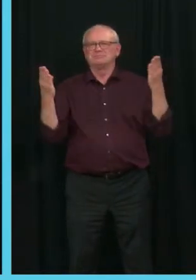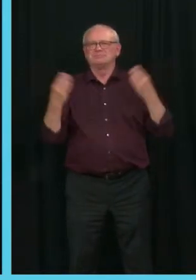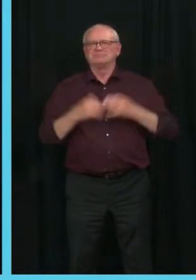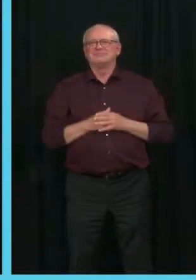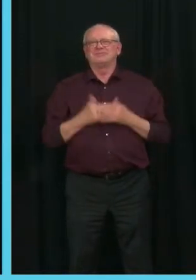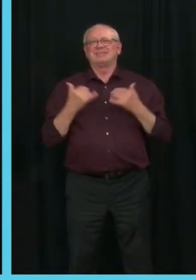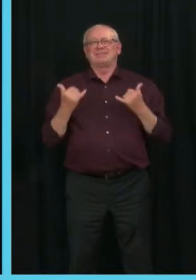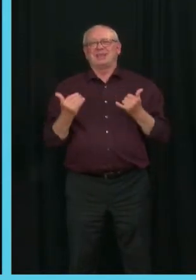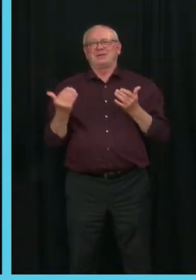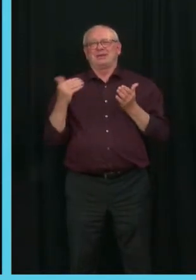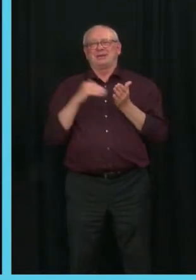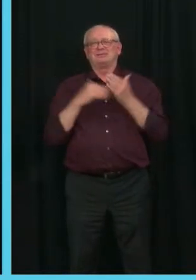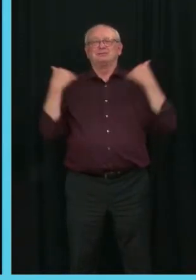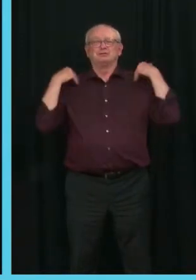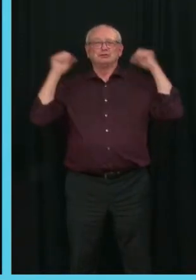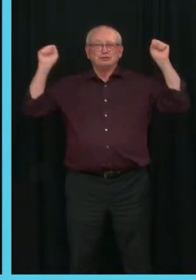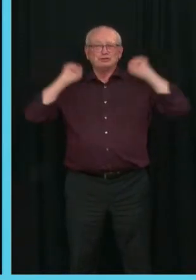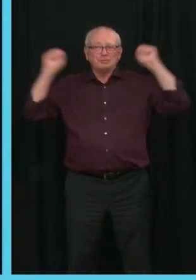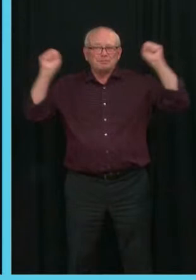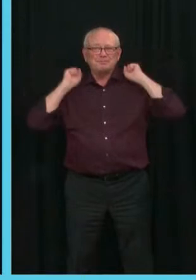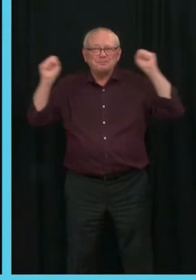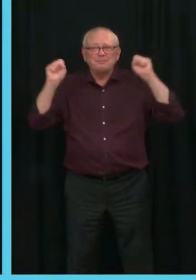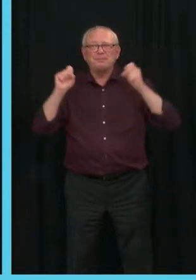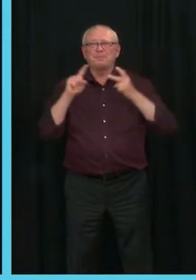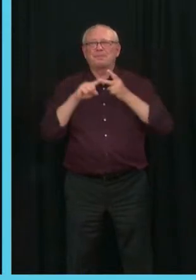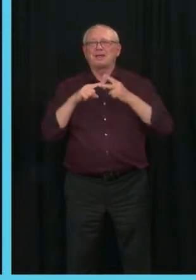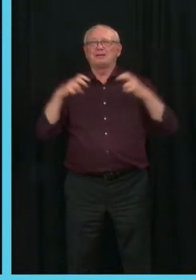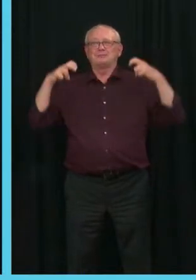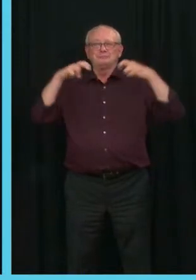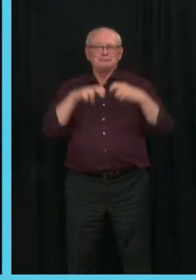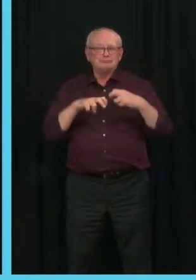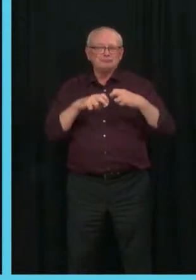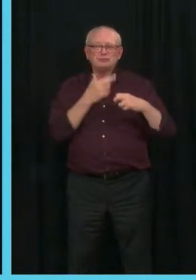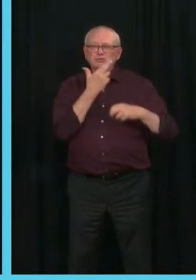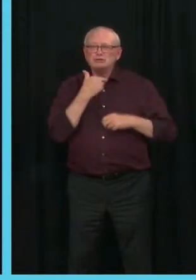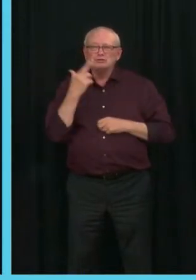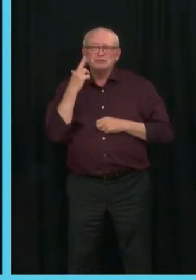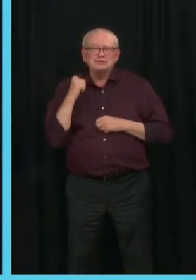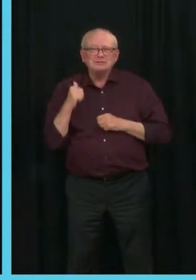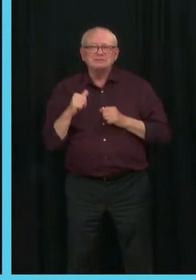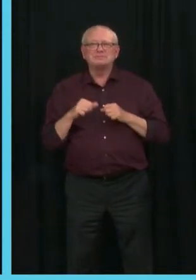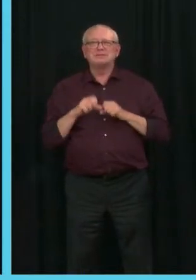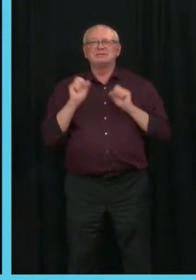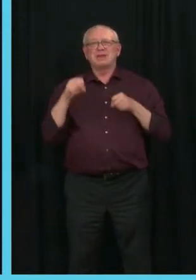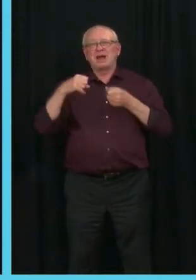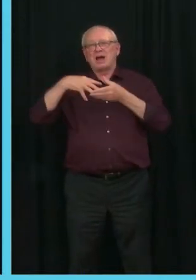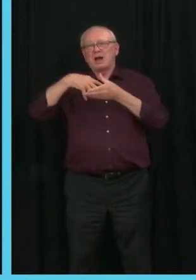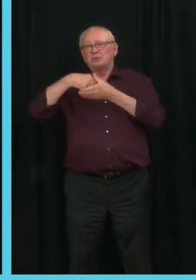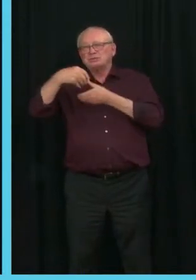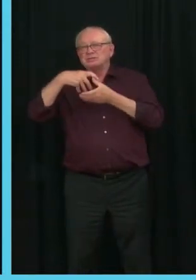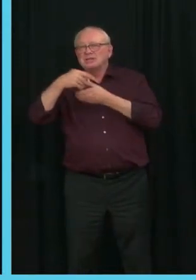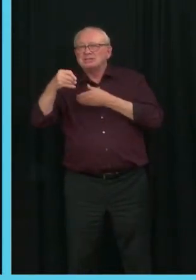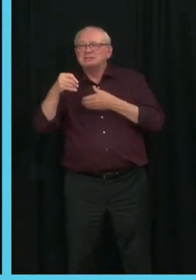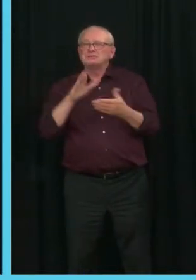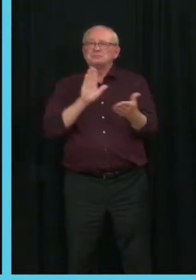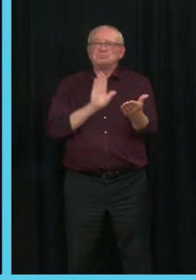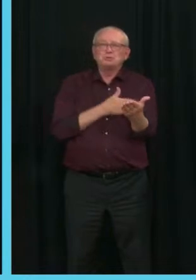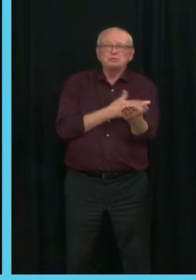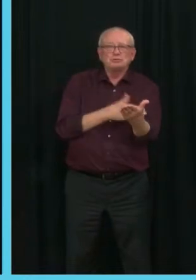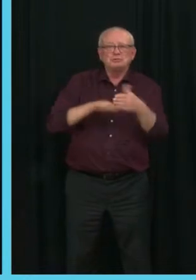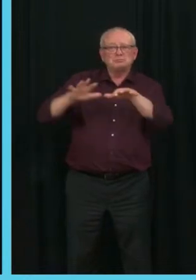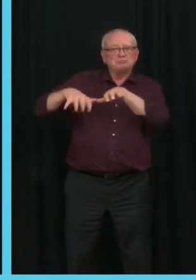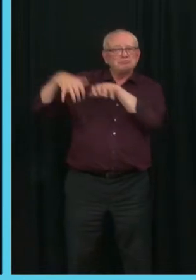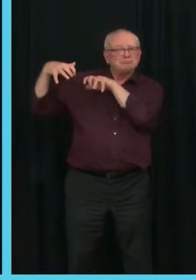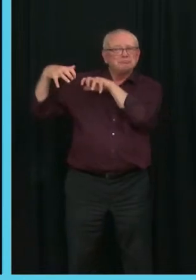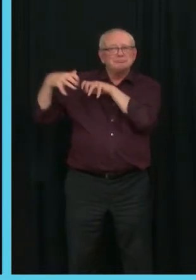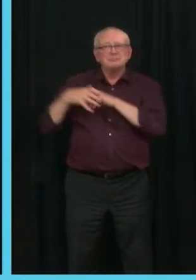to their favorite restaurant with friends, attend small outdoor concerts. Faith groups can gather for congregational worship at up